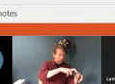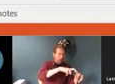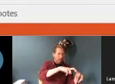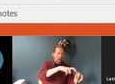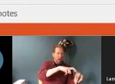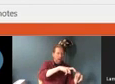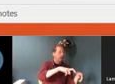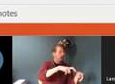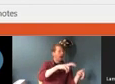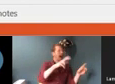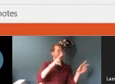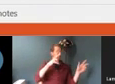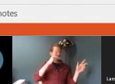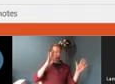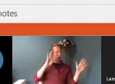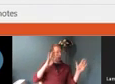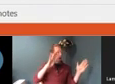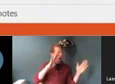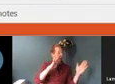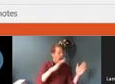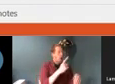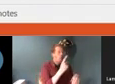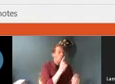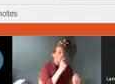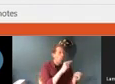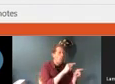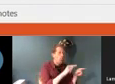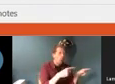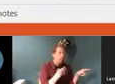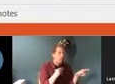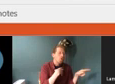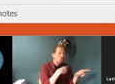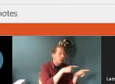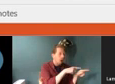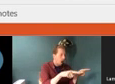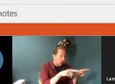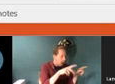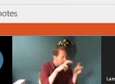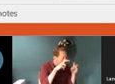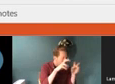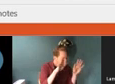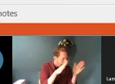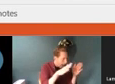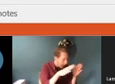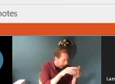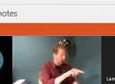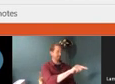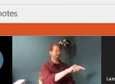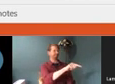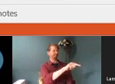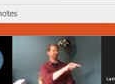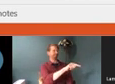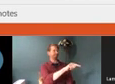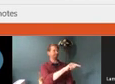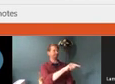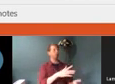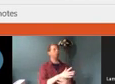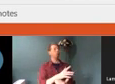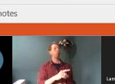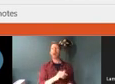to narrow down the possibility of suspects, and at the end they confirmed by surreptitiously